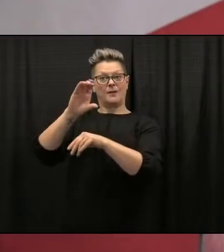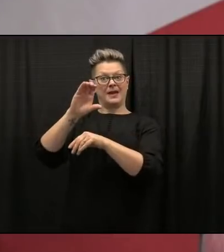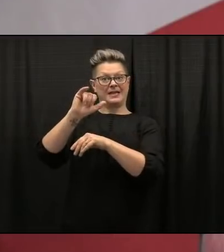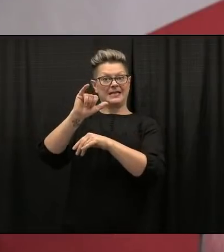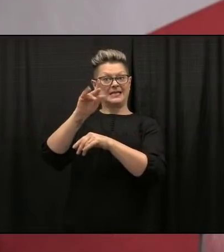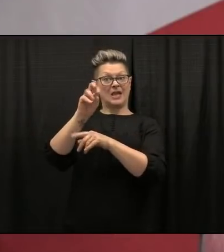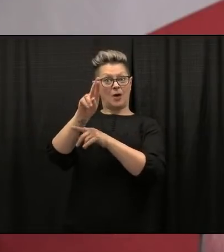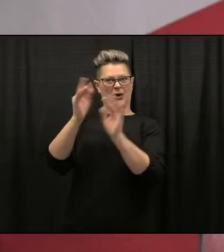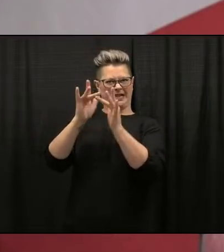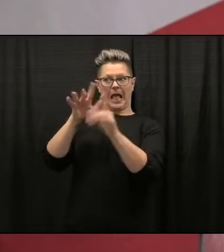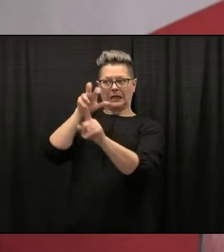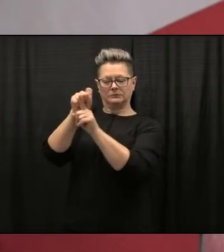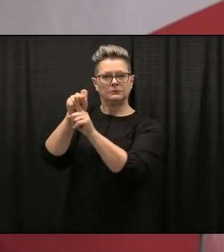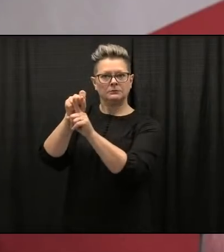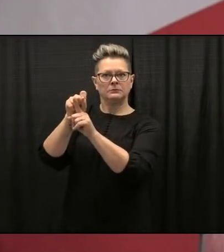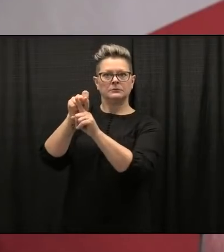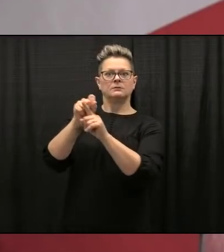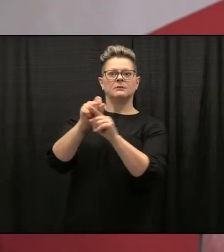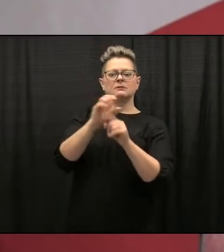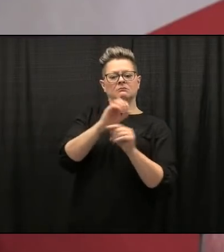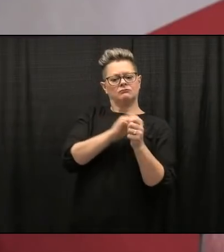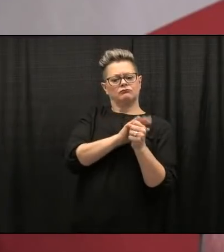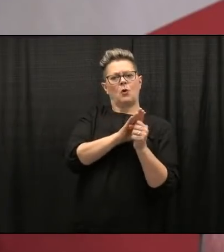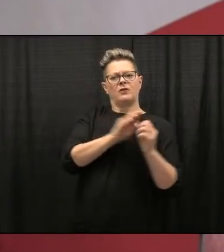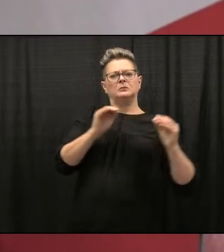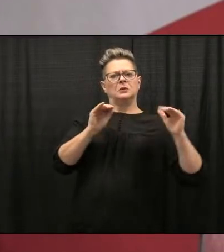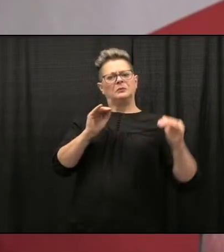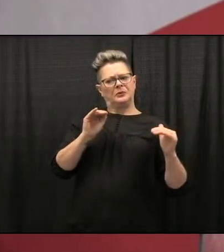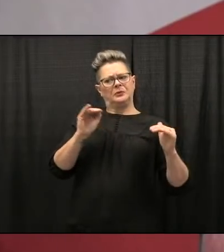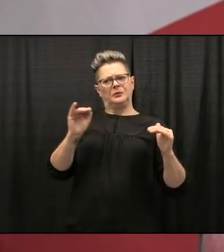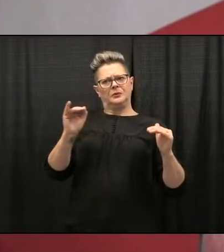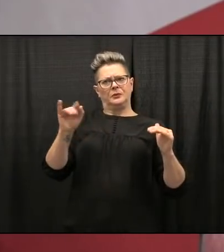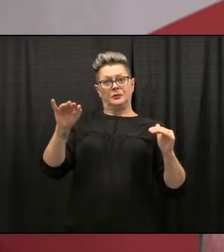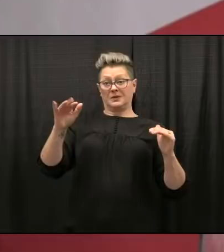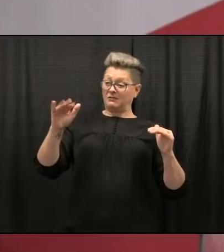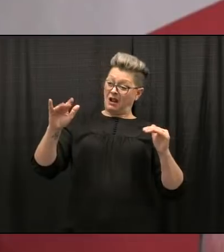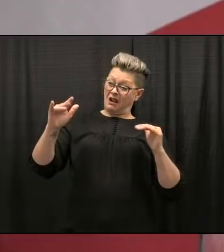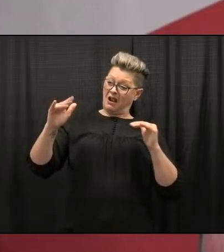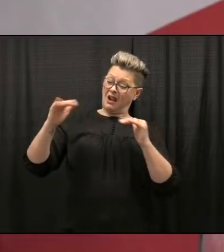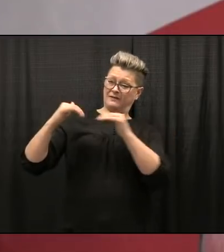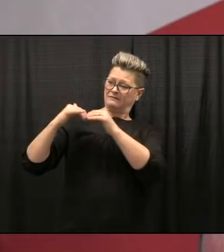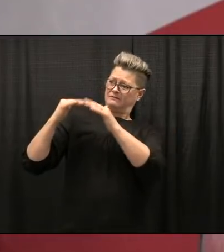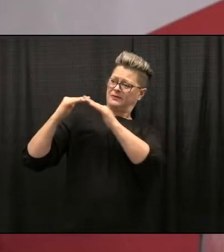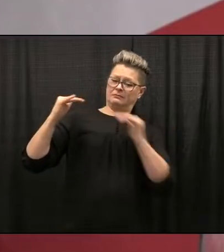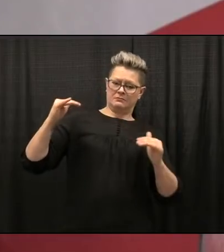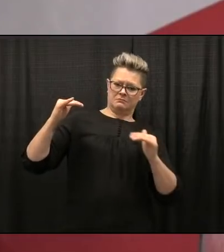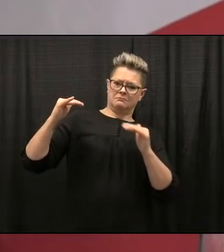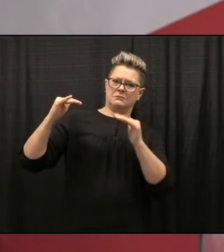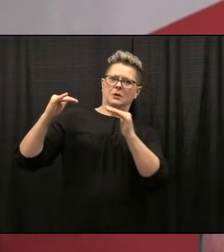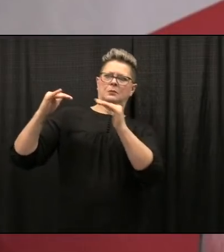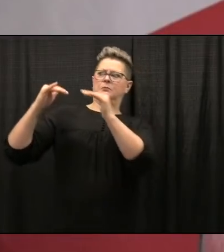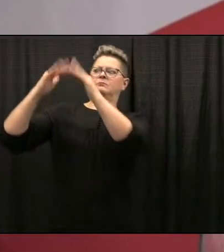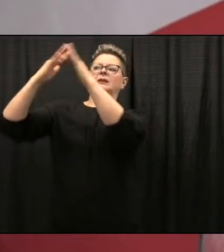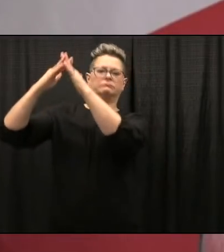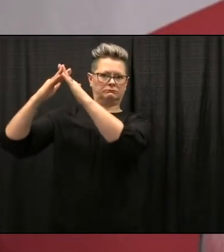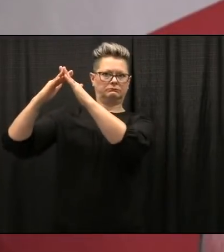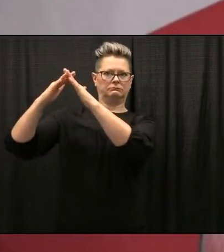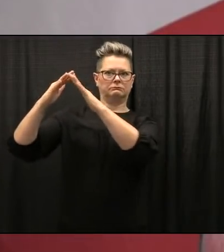I referenced on previous occasions, there are what are called downtime protocols, and they had adapted those to